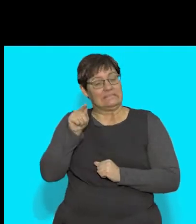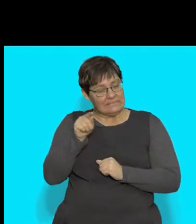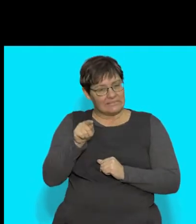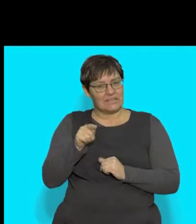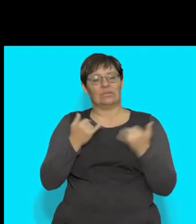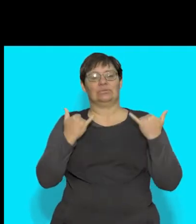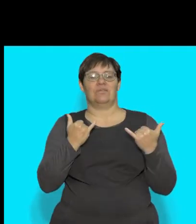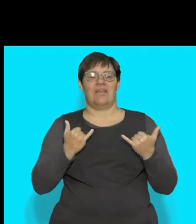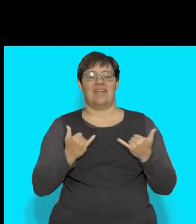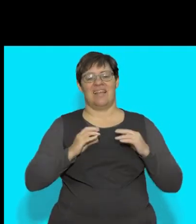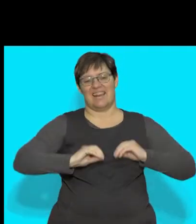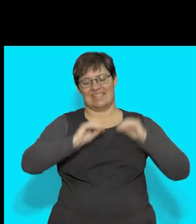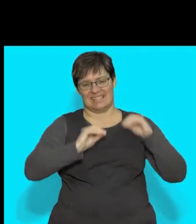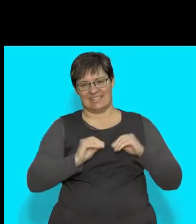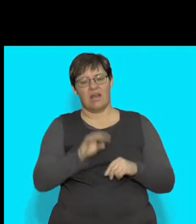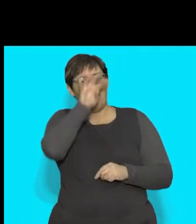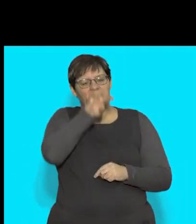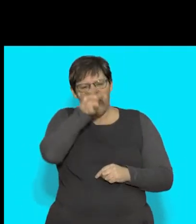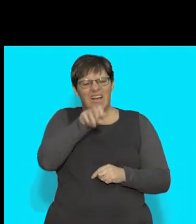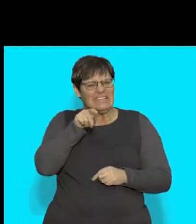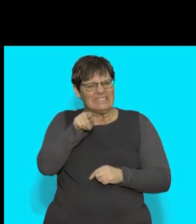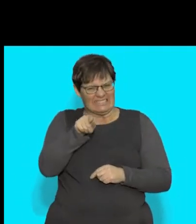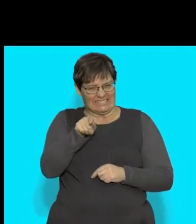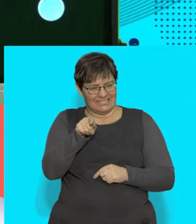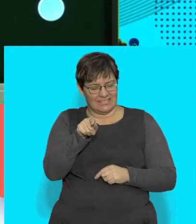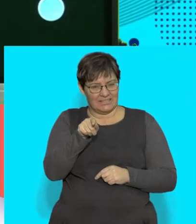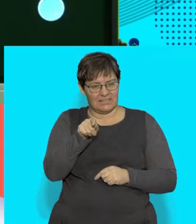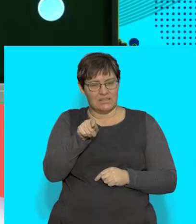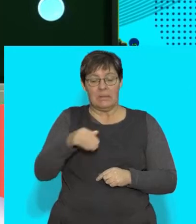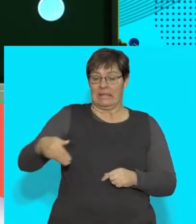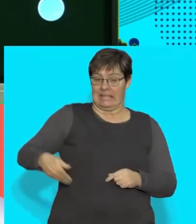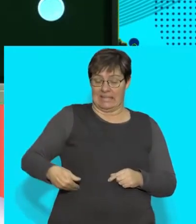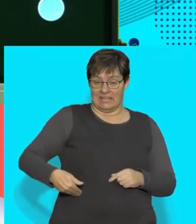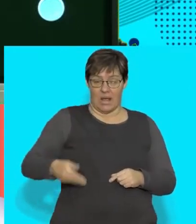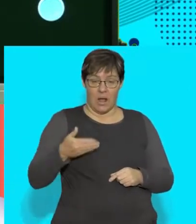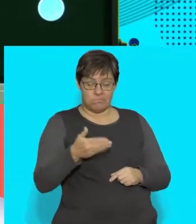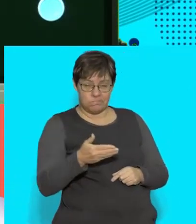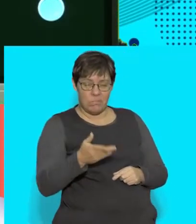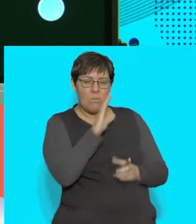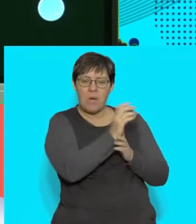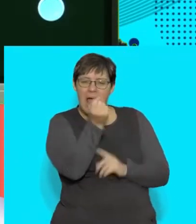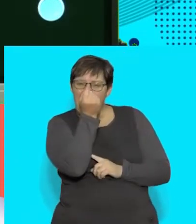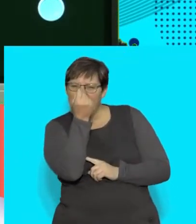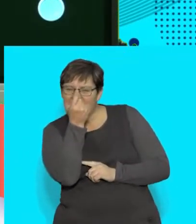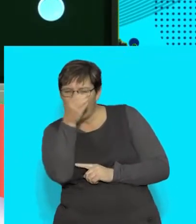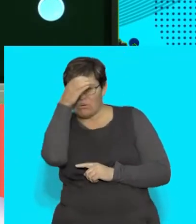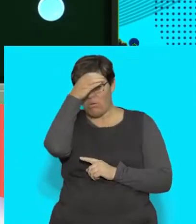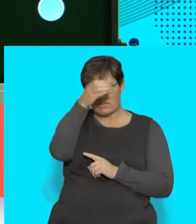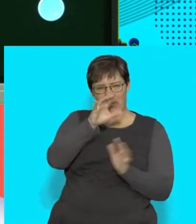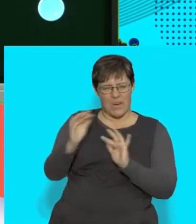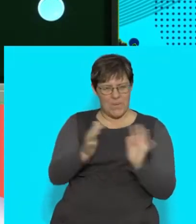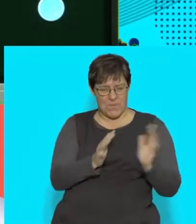Because what is going to happen is when we get to the kidney, and you need to understand this concept before I show you the next